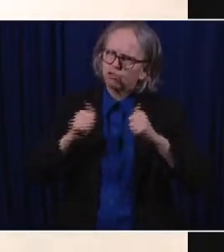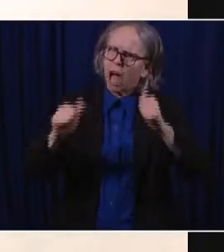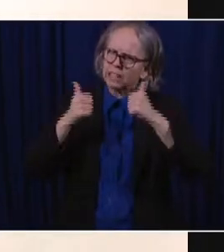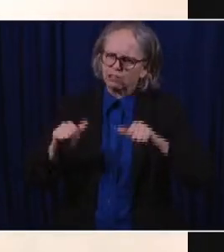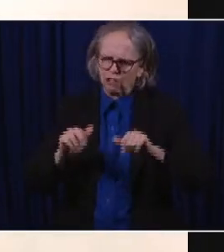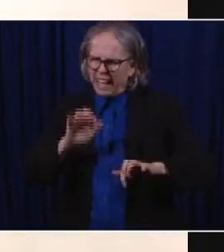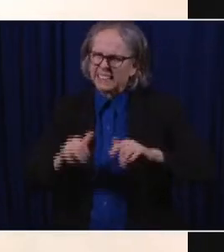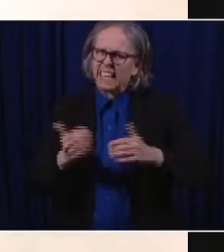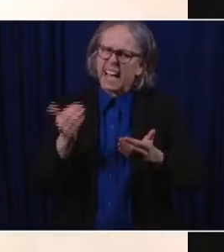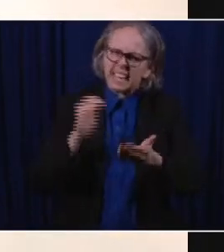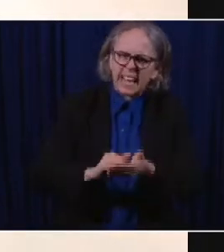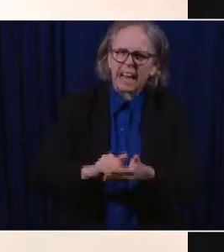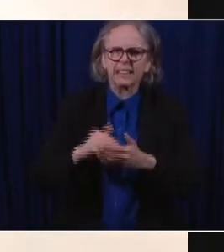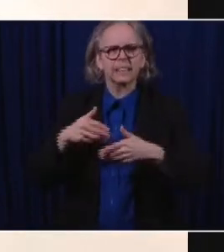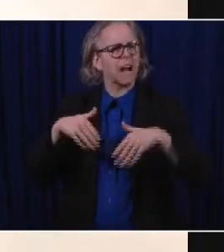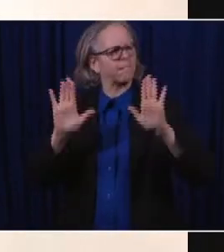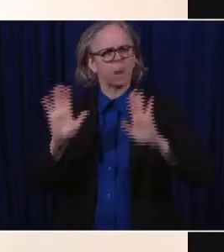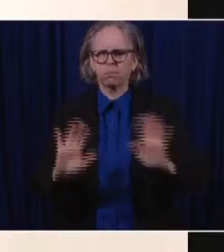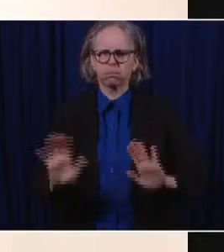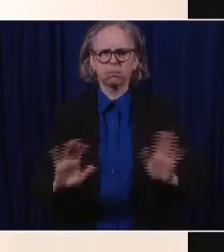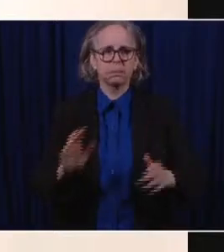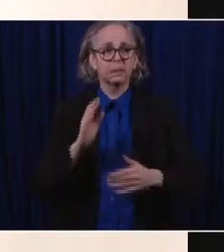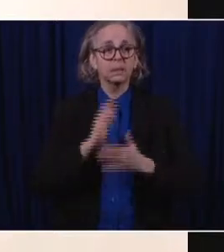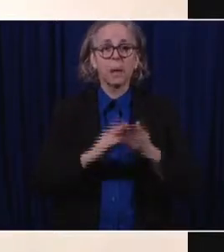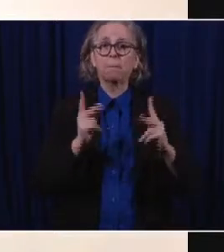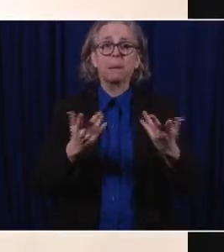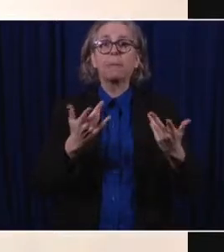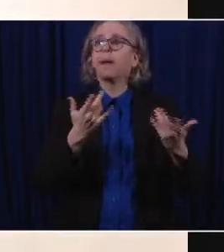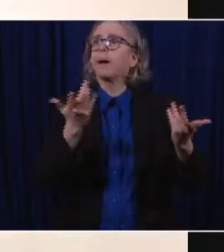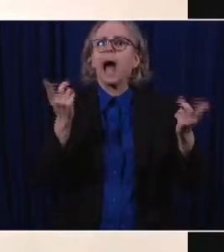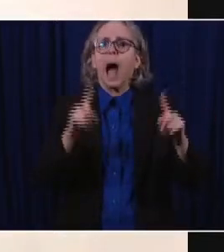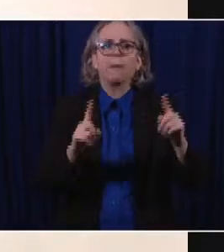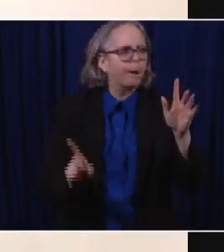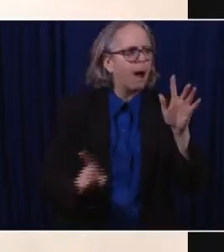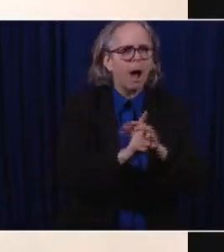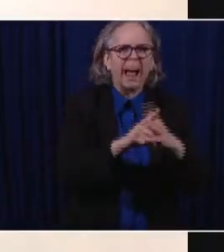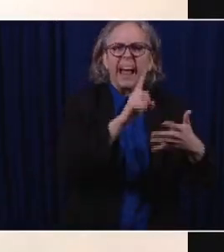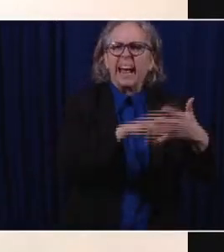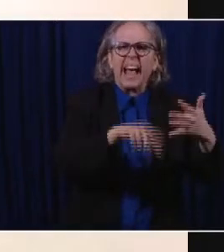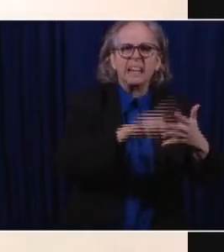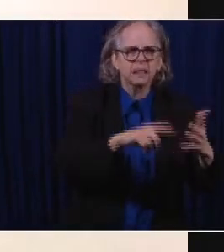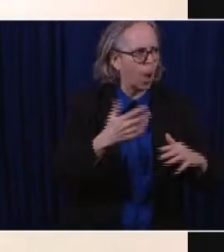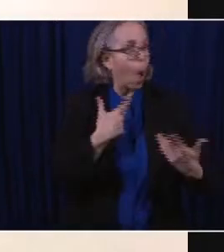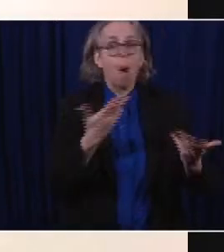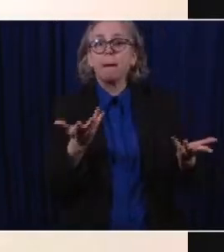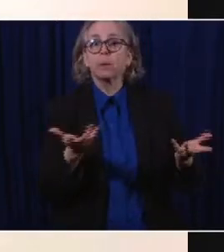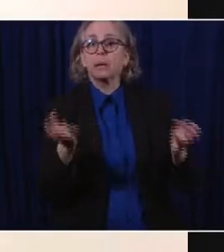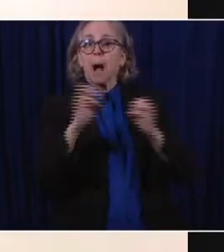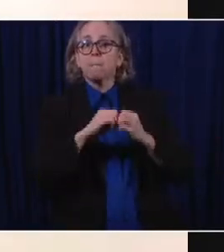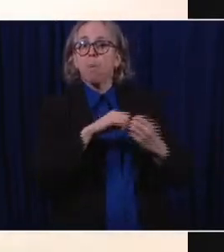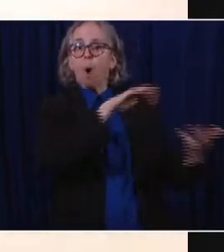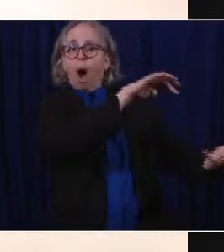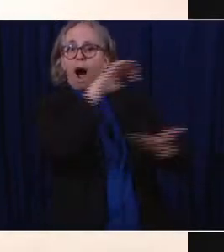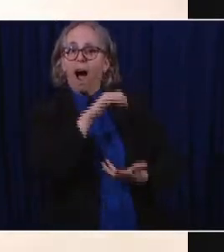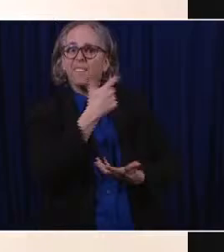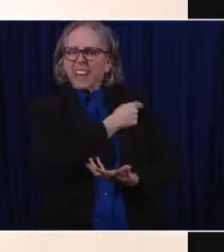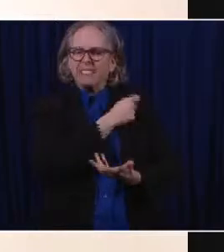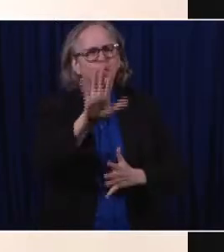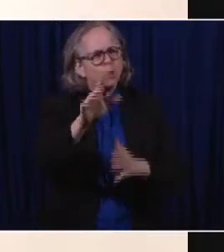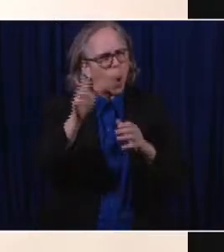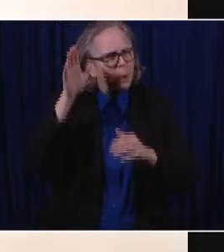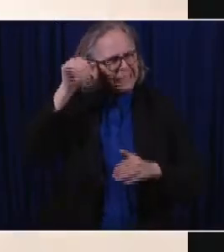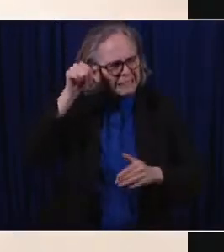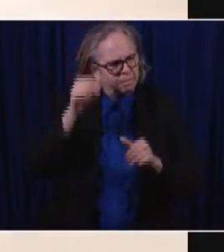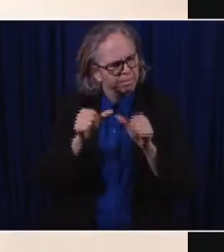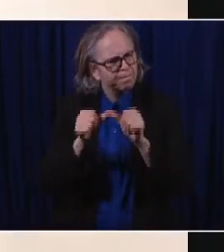various reasons, and we're always opening new appointments as we get vaccine. So keep checking. And if someone wants